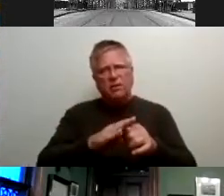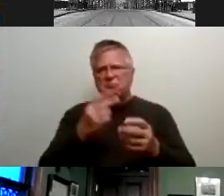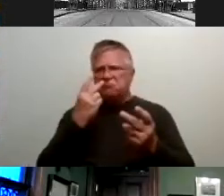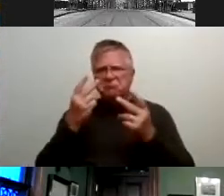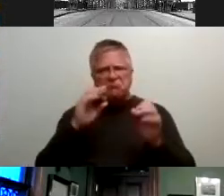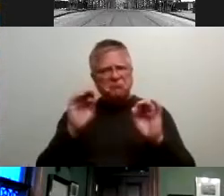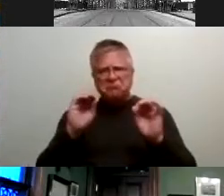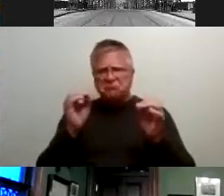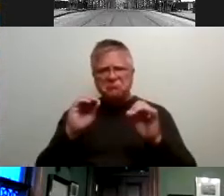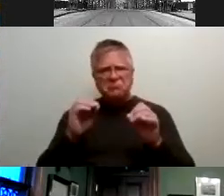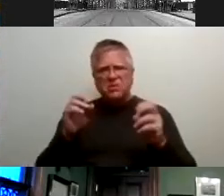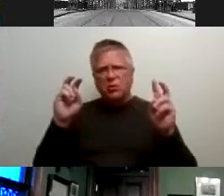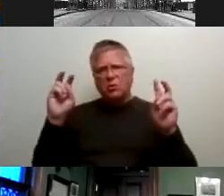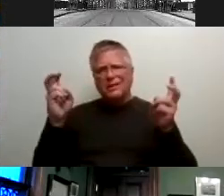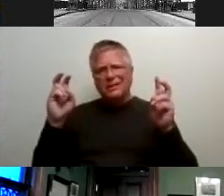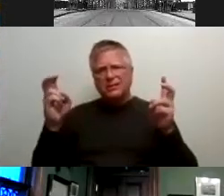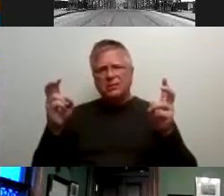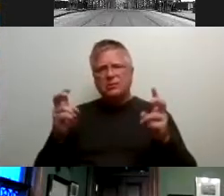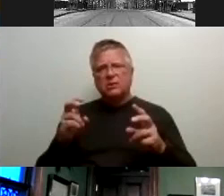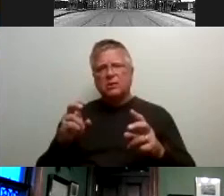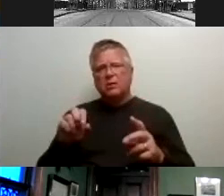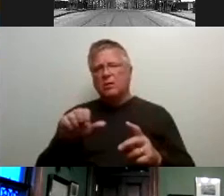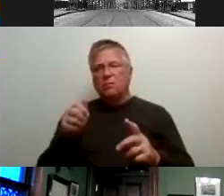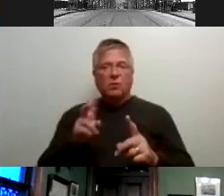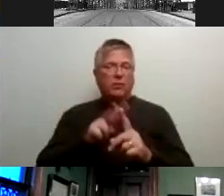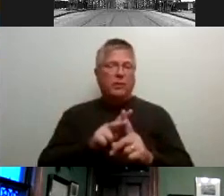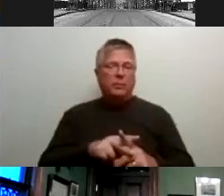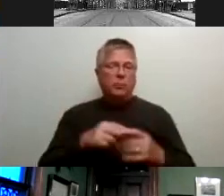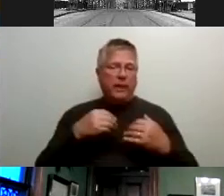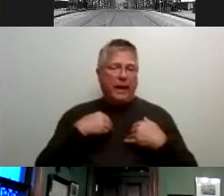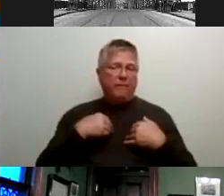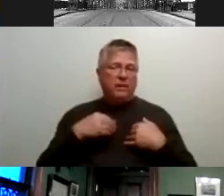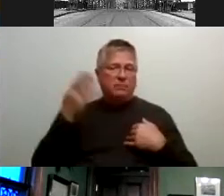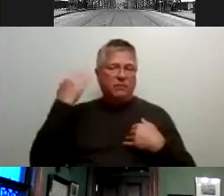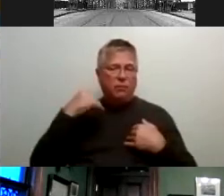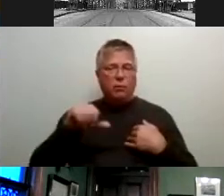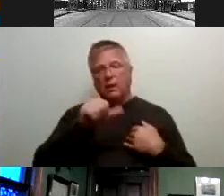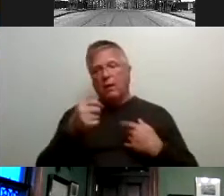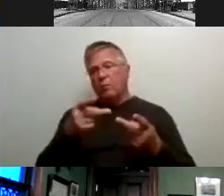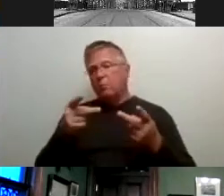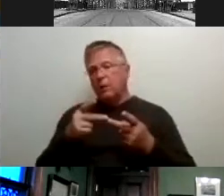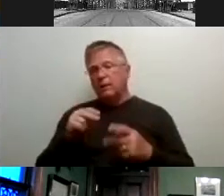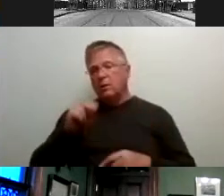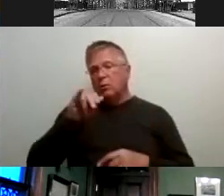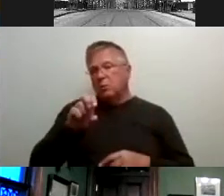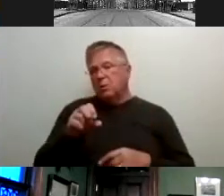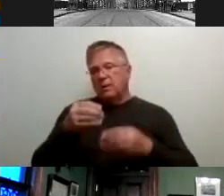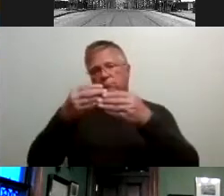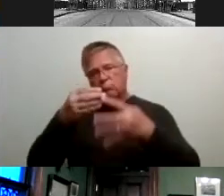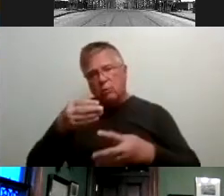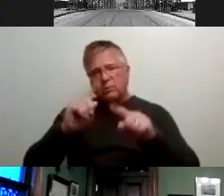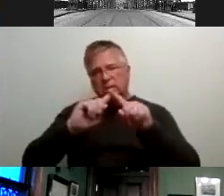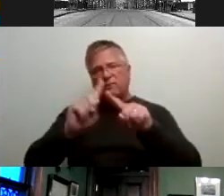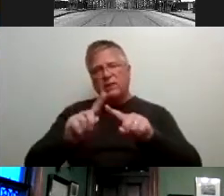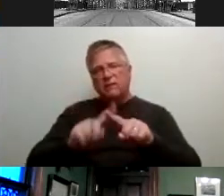no issues in other applications. We have this one other place on the north side, and there are numerous ones around the